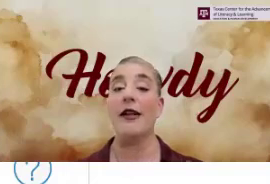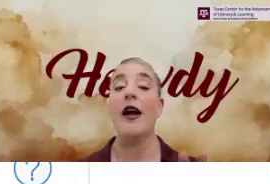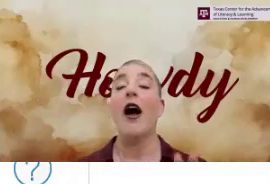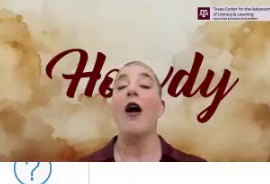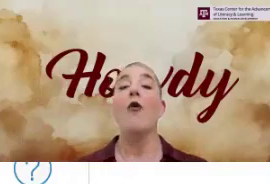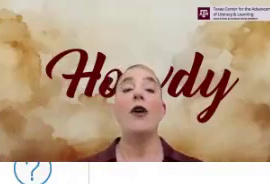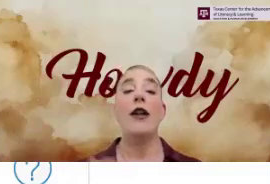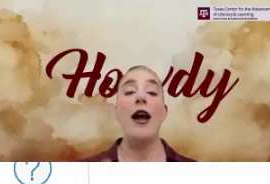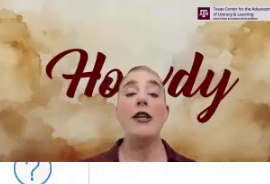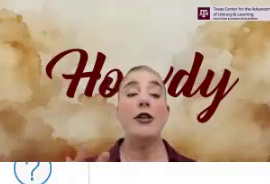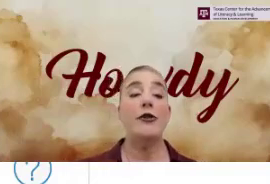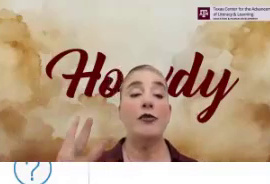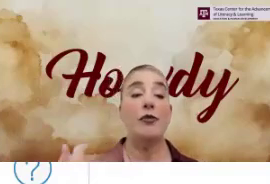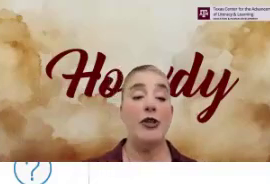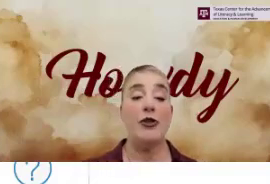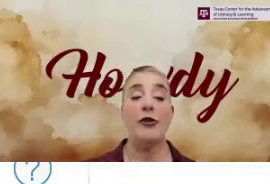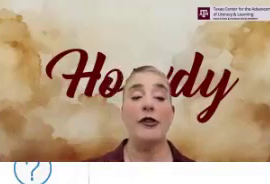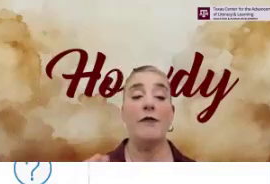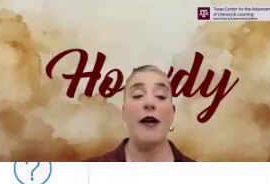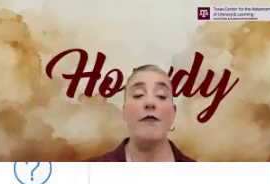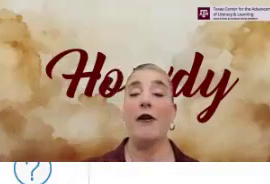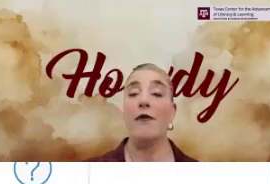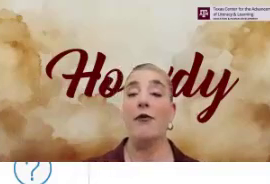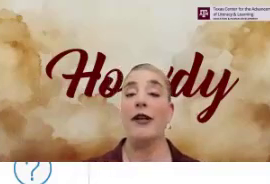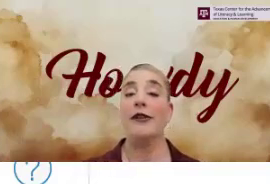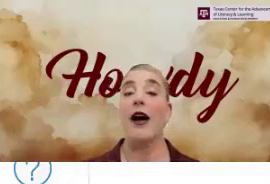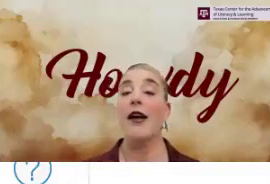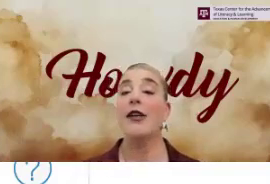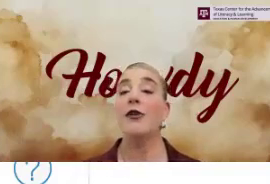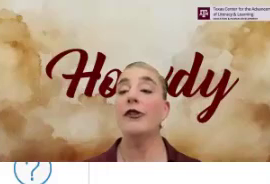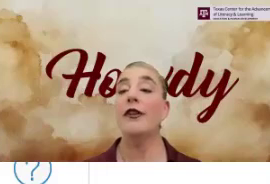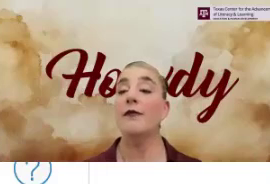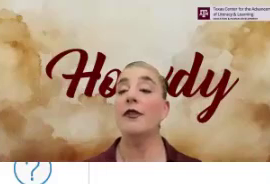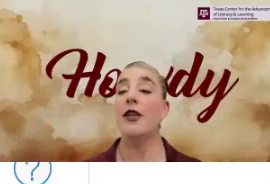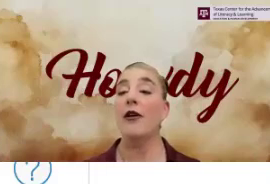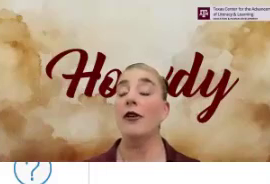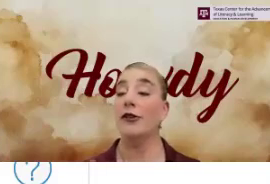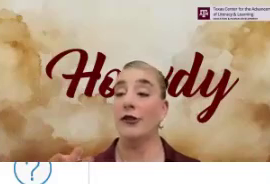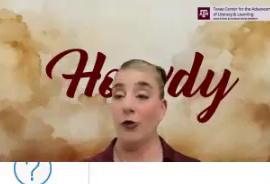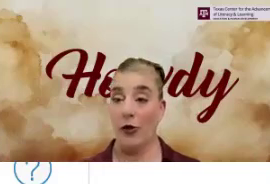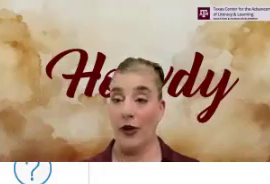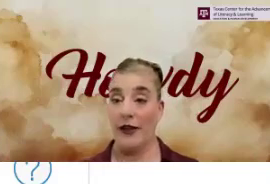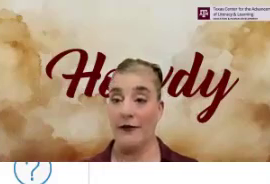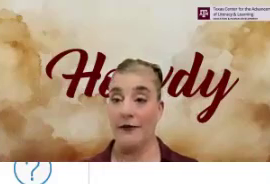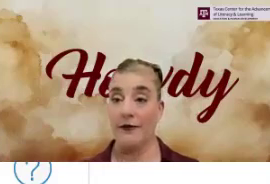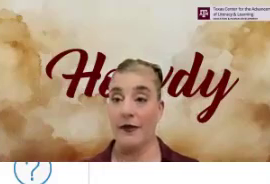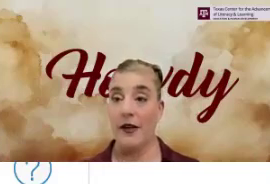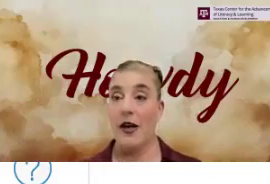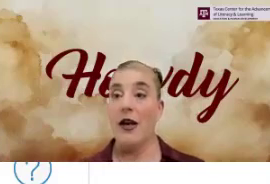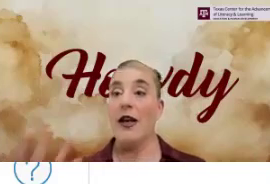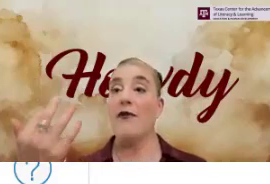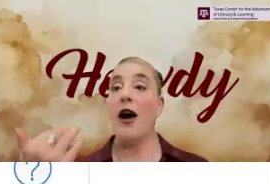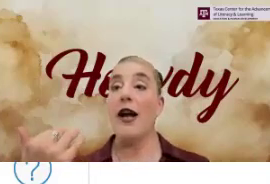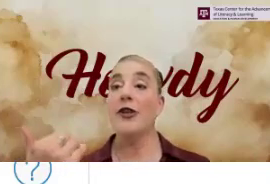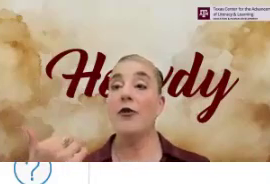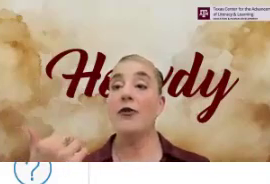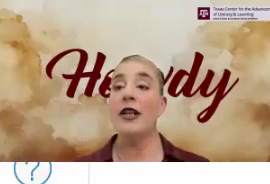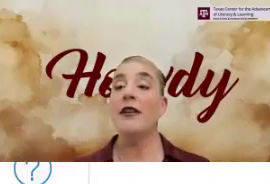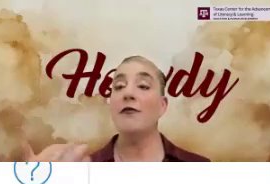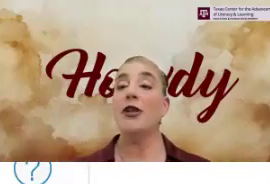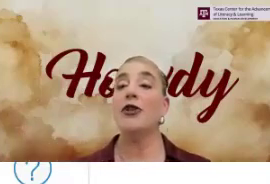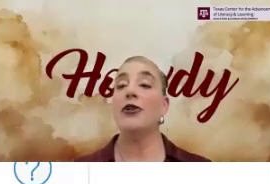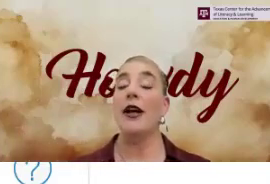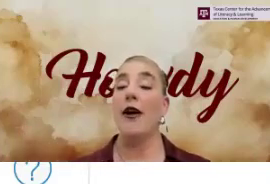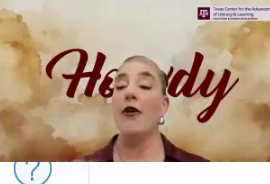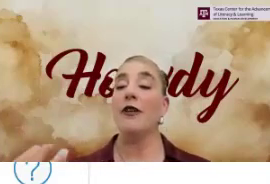on the slide. When I use pictures in my PowerPoints, I use them to tell a story. If I